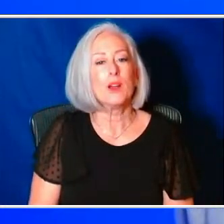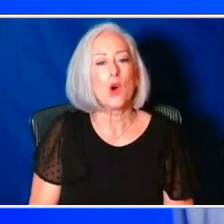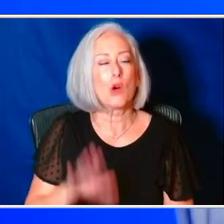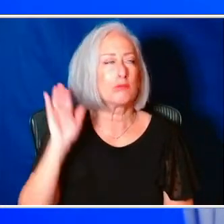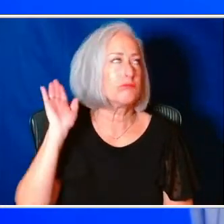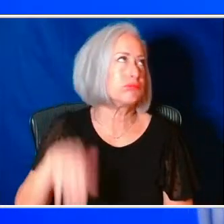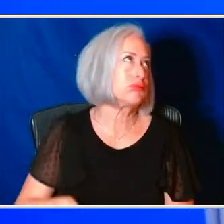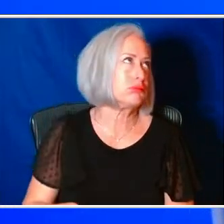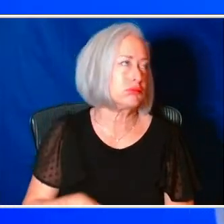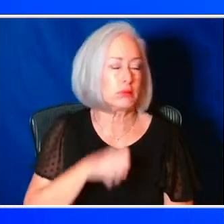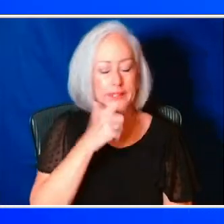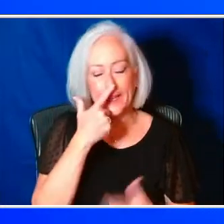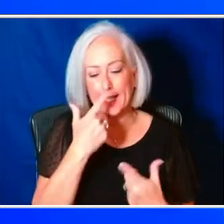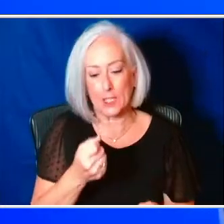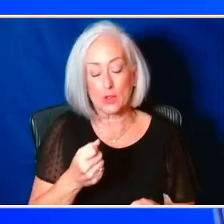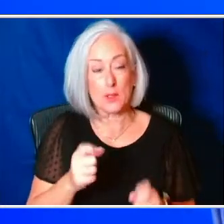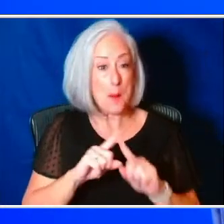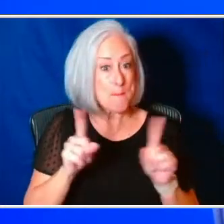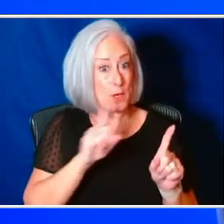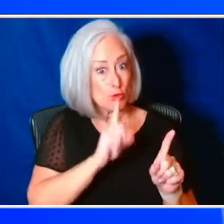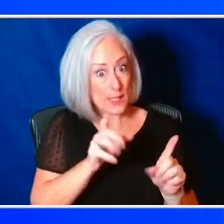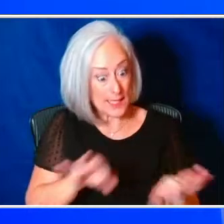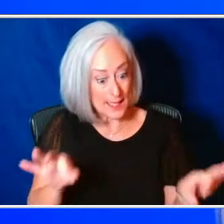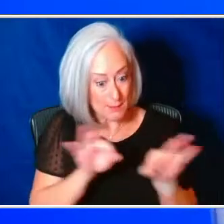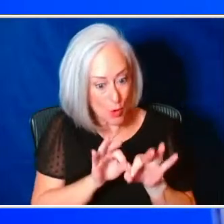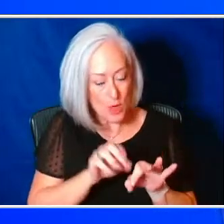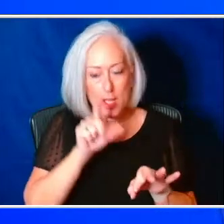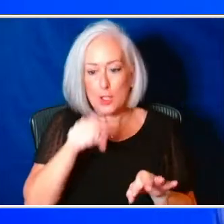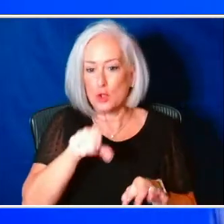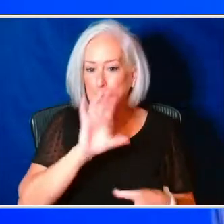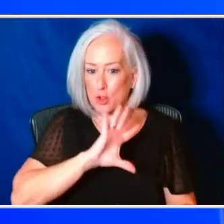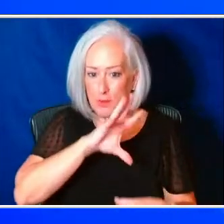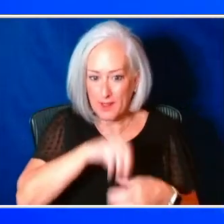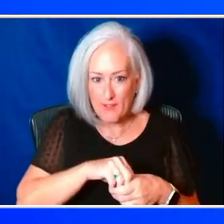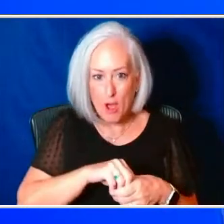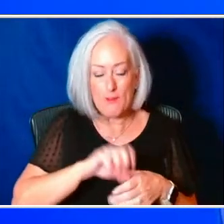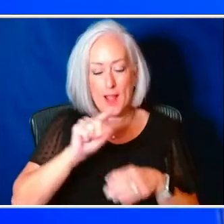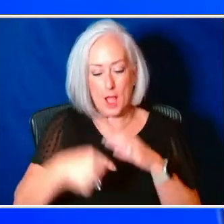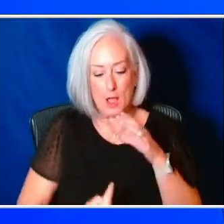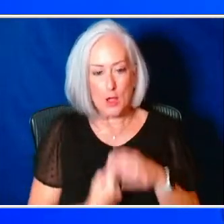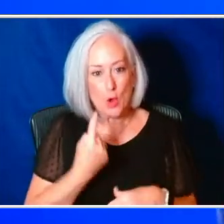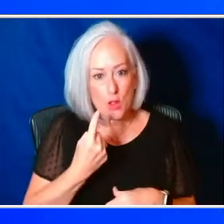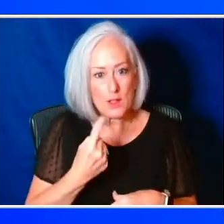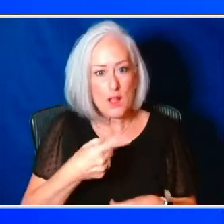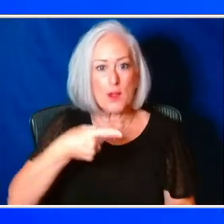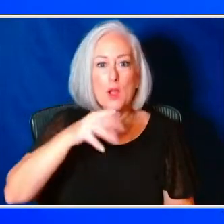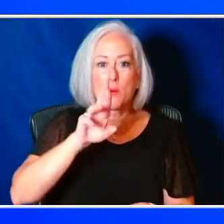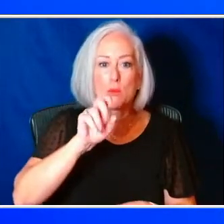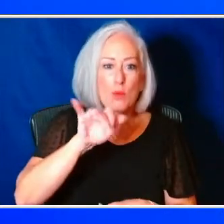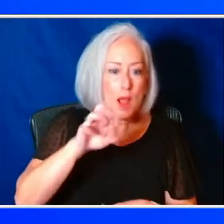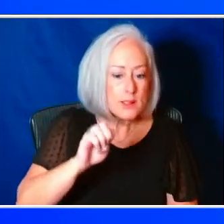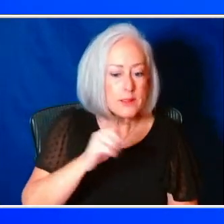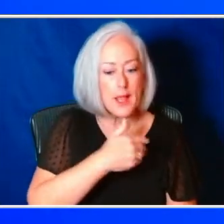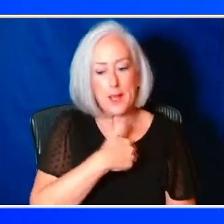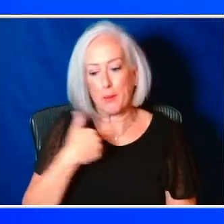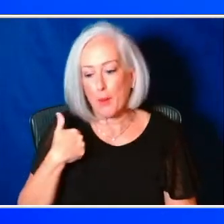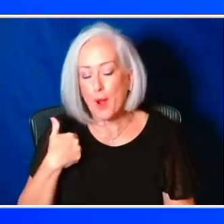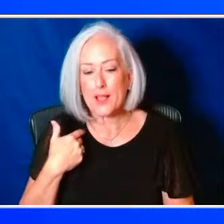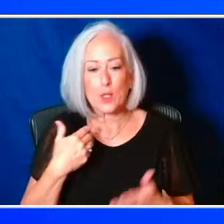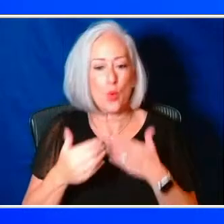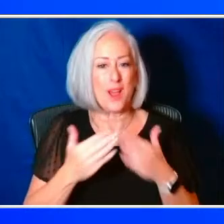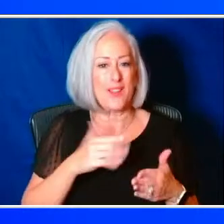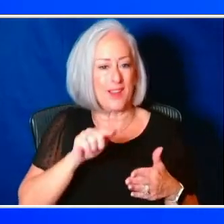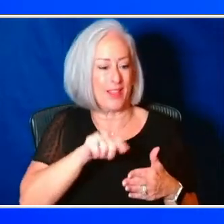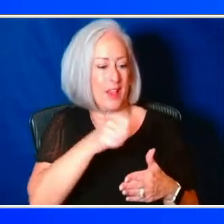is really important. You need to be involved in your screening, whether it's a colonoscopy, prostate cancer, breast exam. This is just another form of that to help